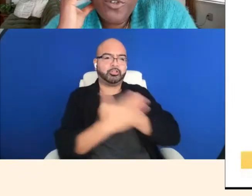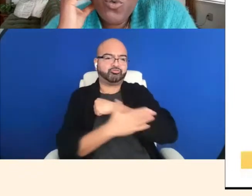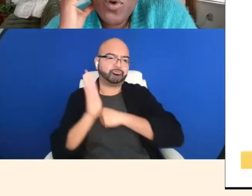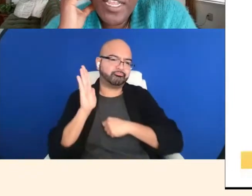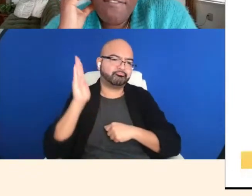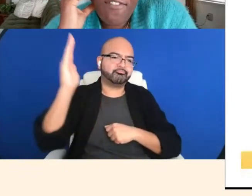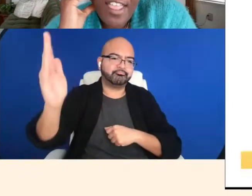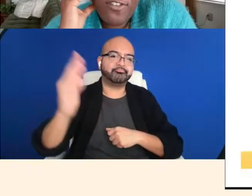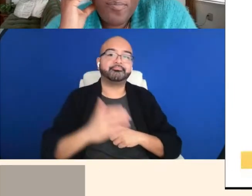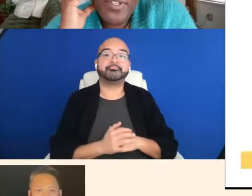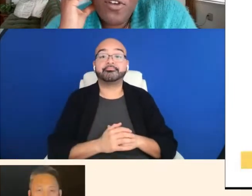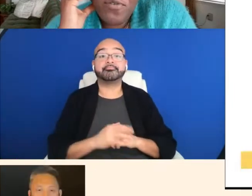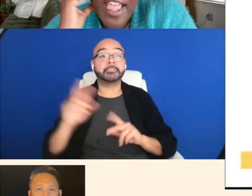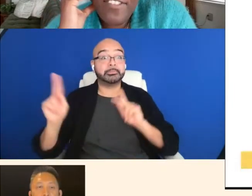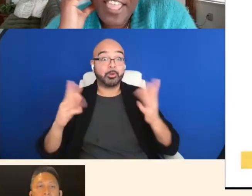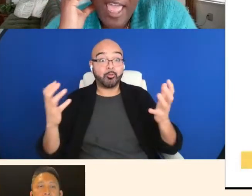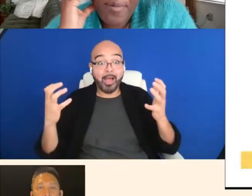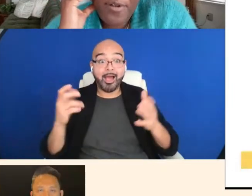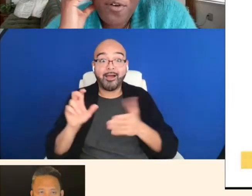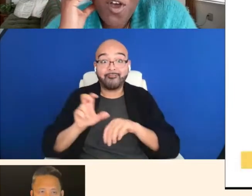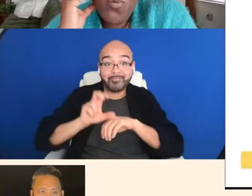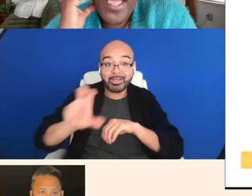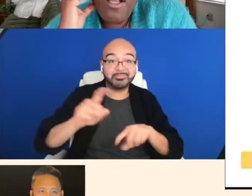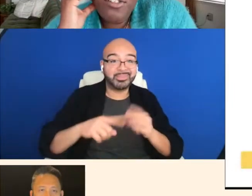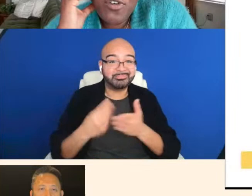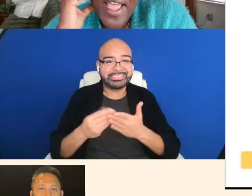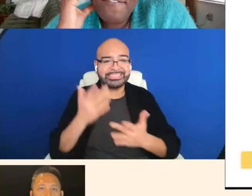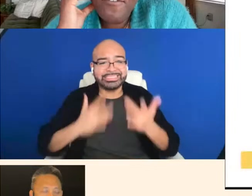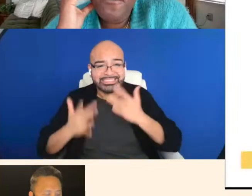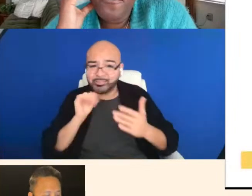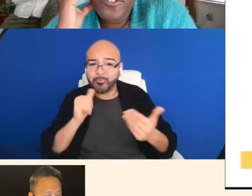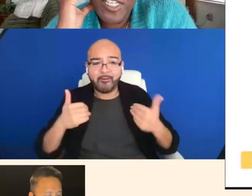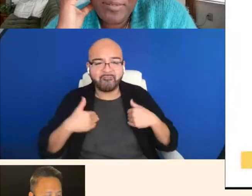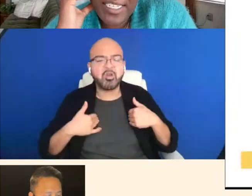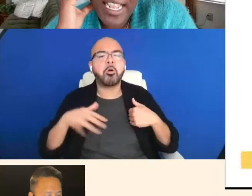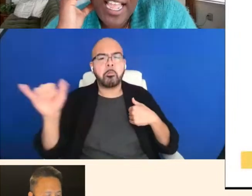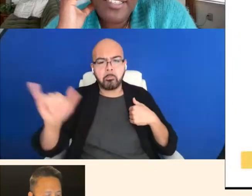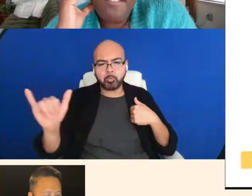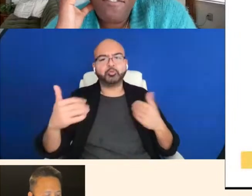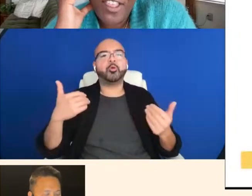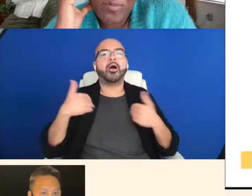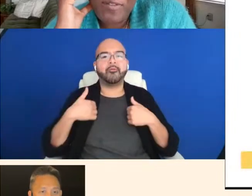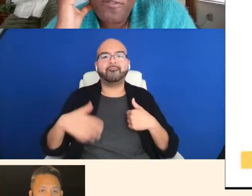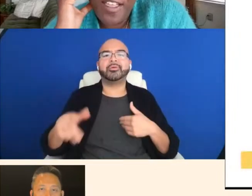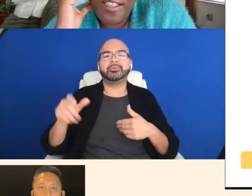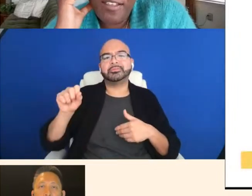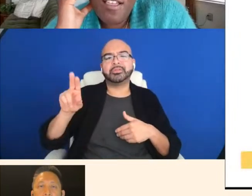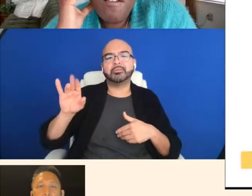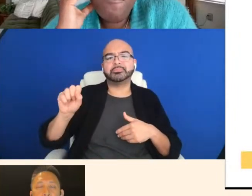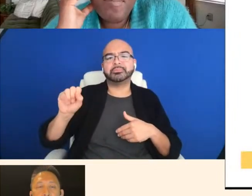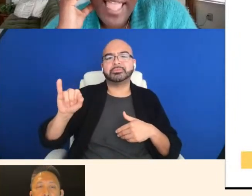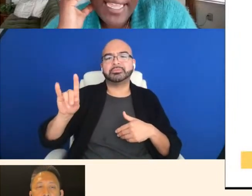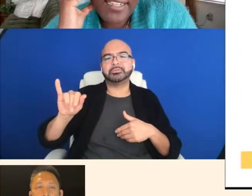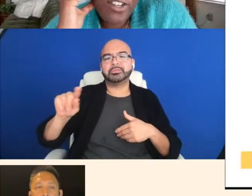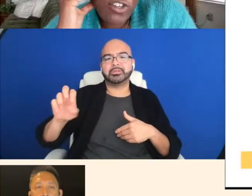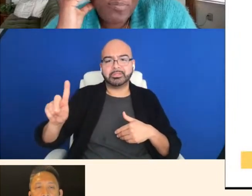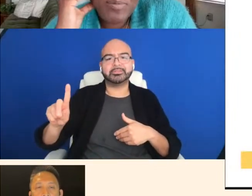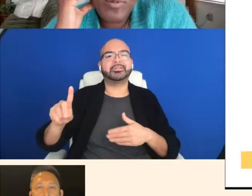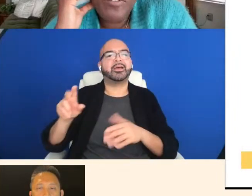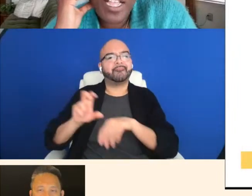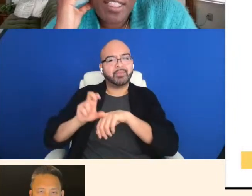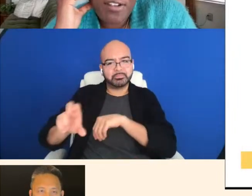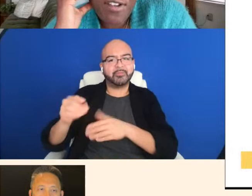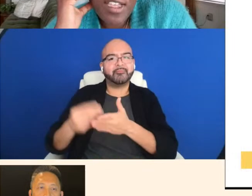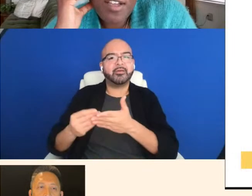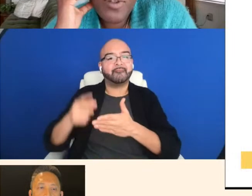For folks who want to invest but don't have the capital, we also have a subsidized investment fund for Black, Indigenous